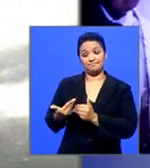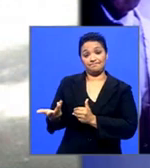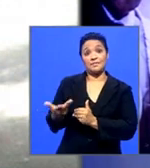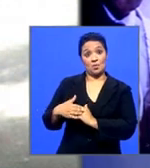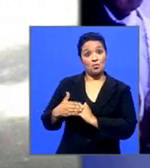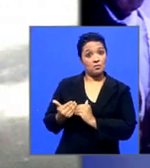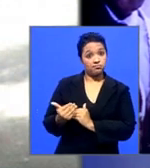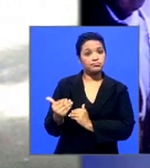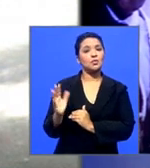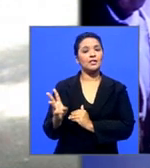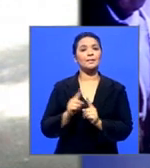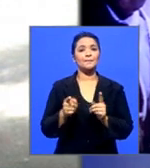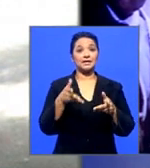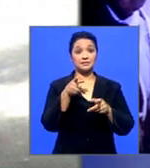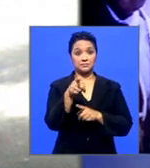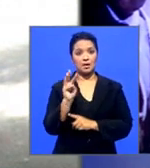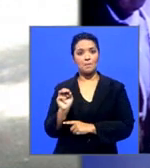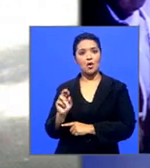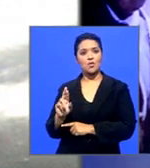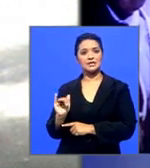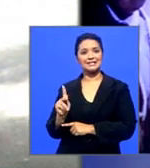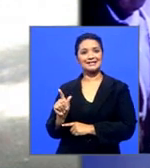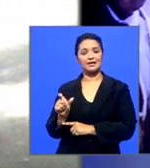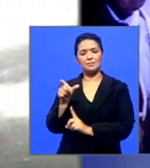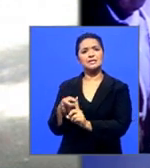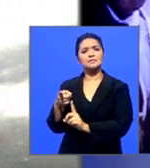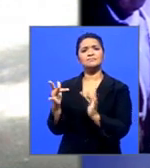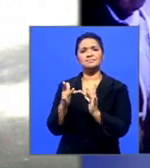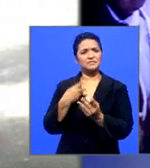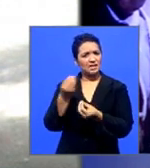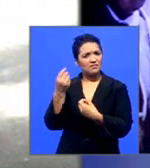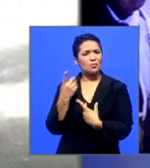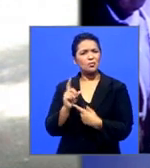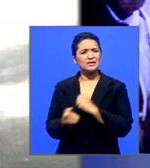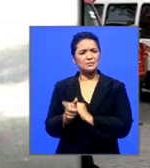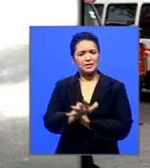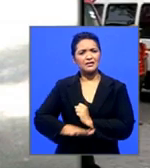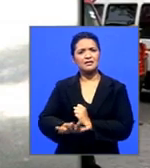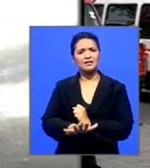the Johannesburg studio. Mariska, you're in Cape Town. Can you give us some more details about this accident?